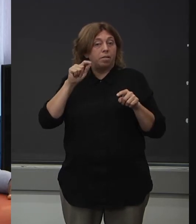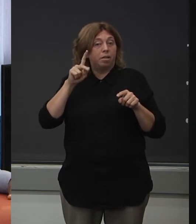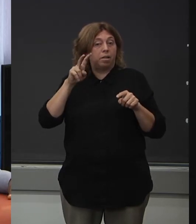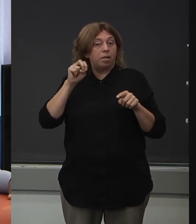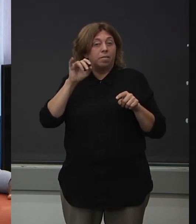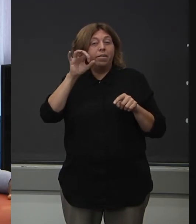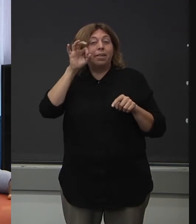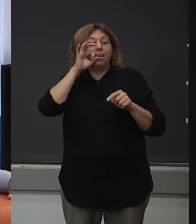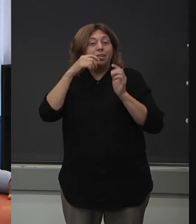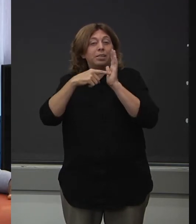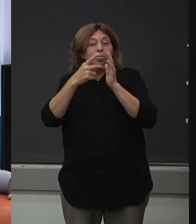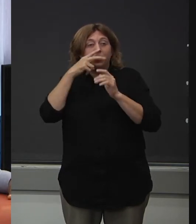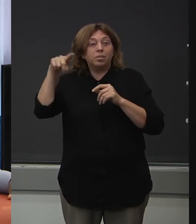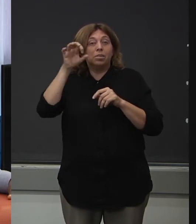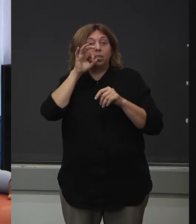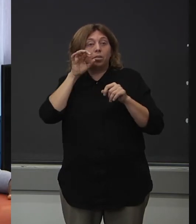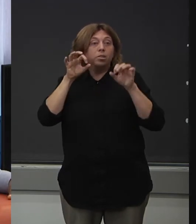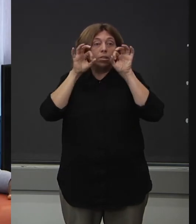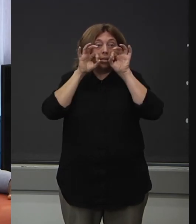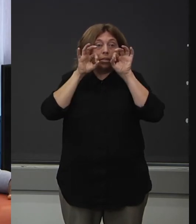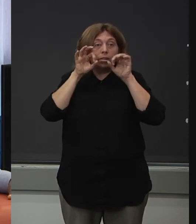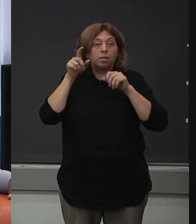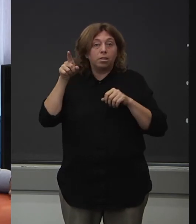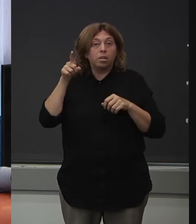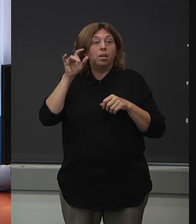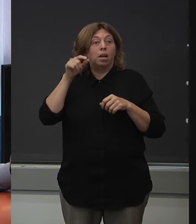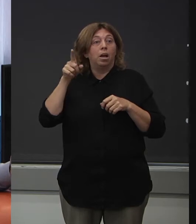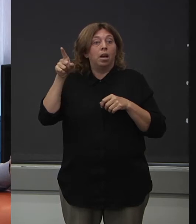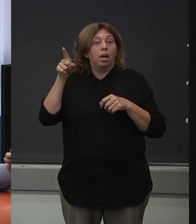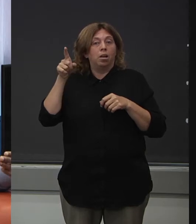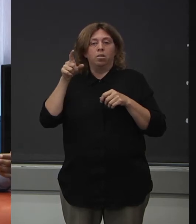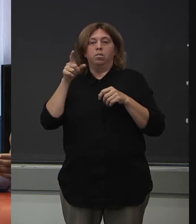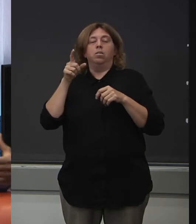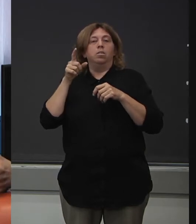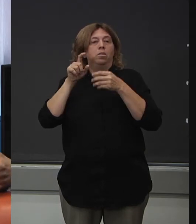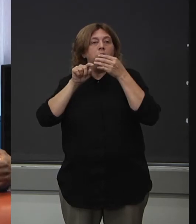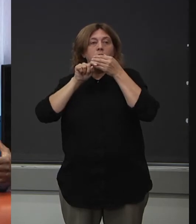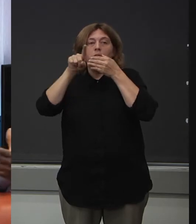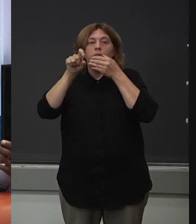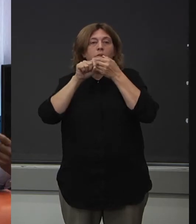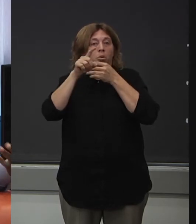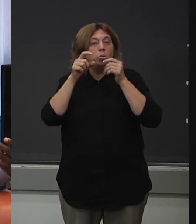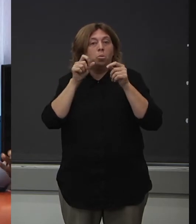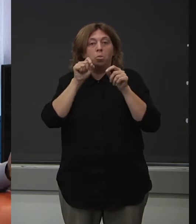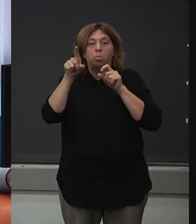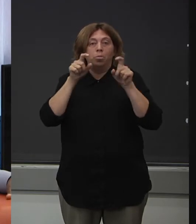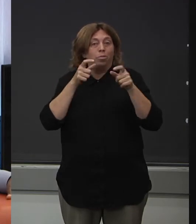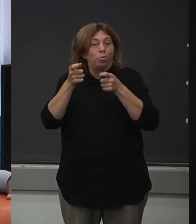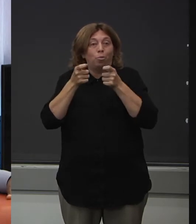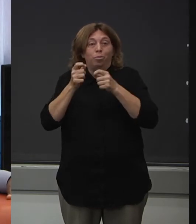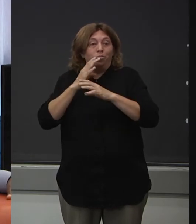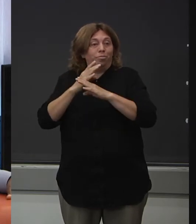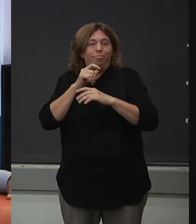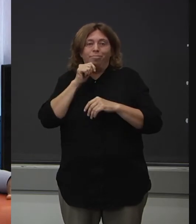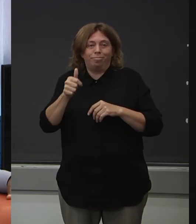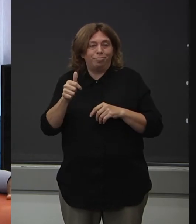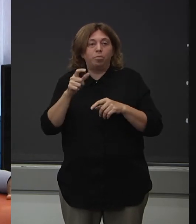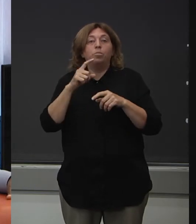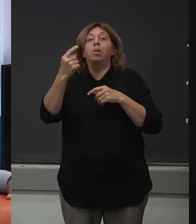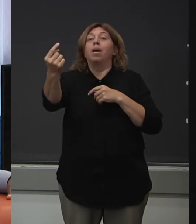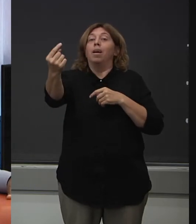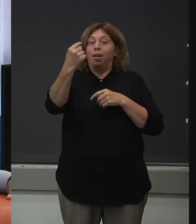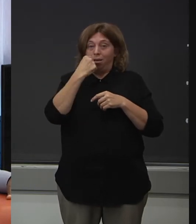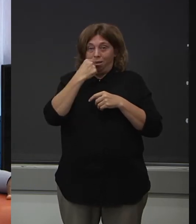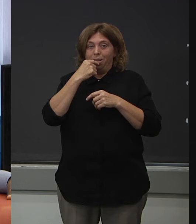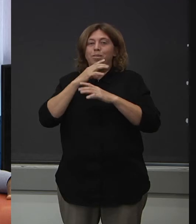that you're breathing out. So they may protect you, but they're not necessarily protecting others if